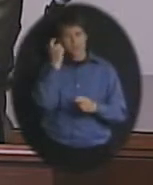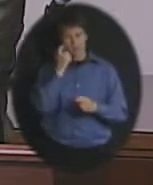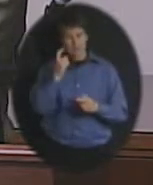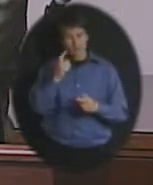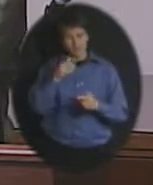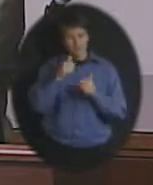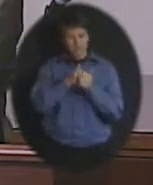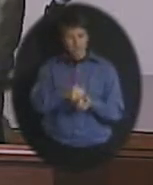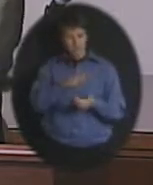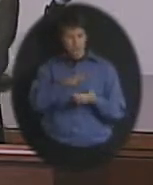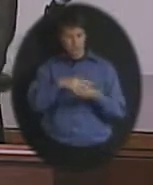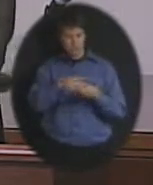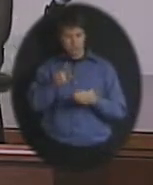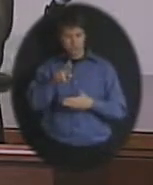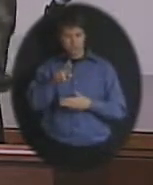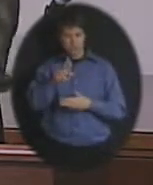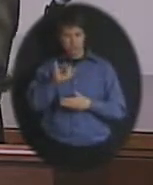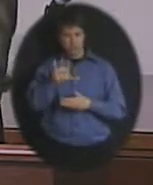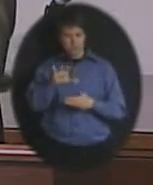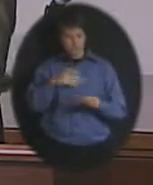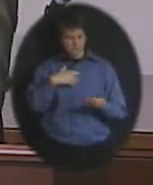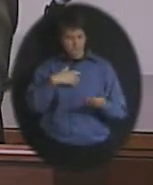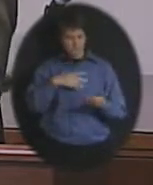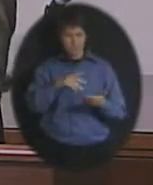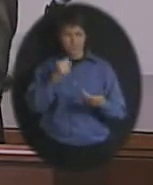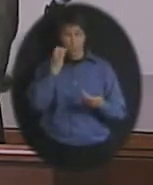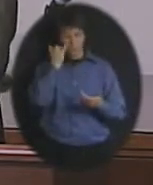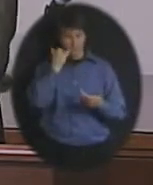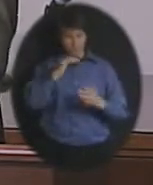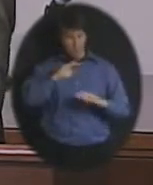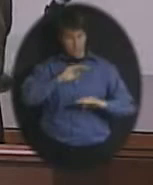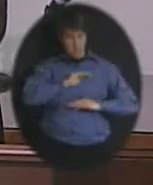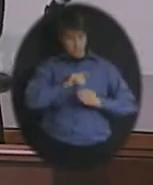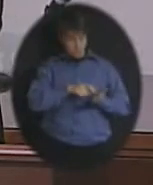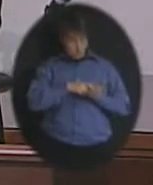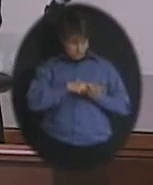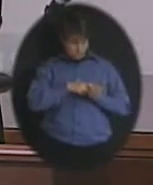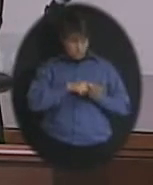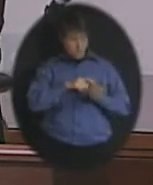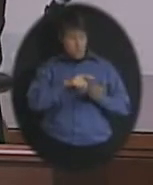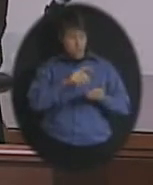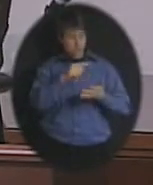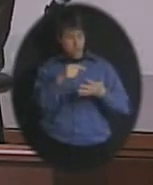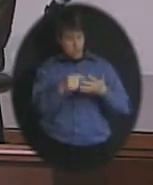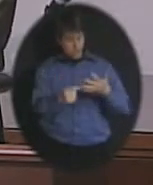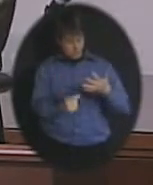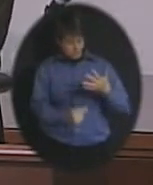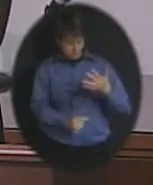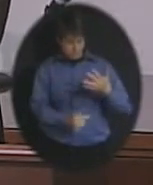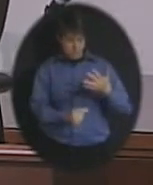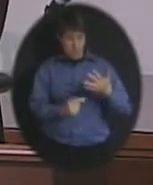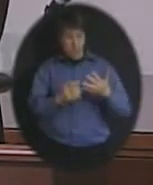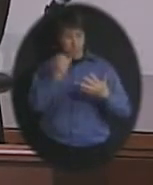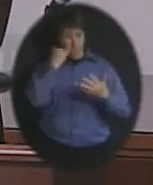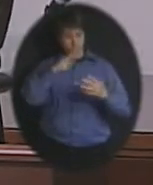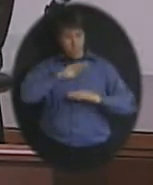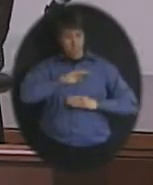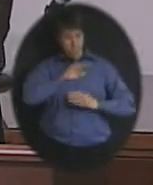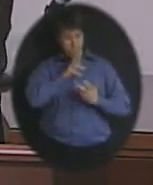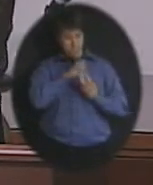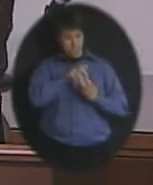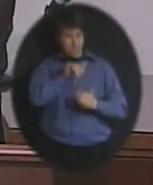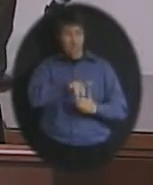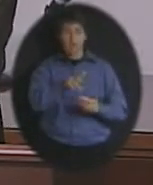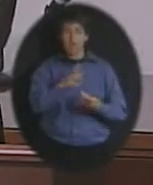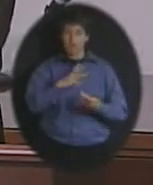rubric, so where they meet the requirements and the things that we have set as what our criteria